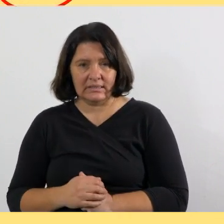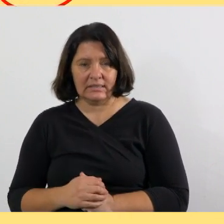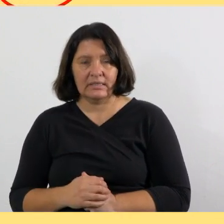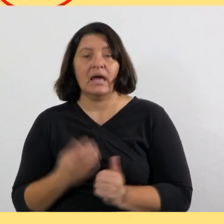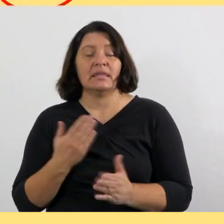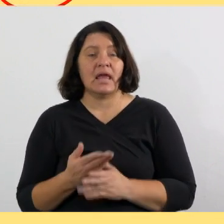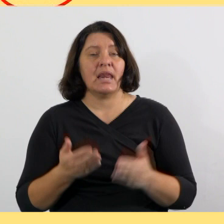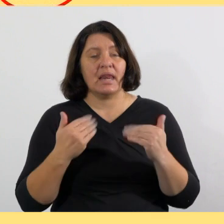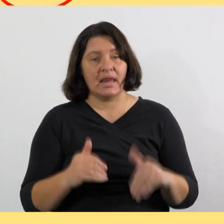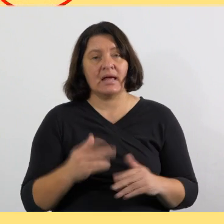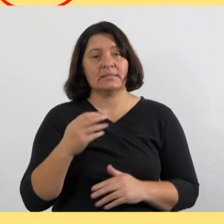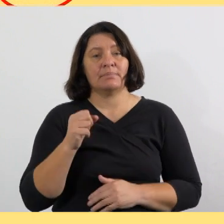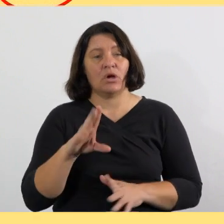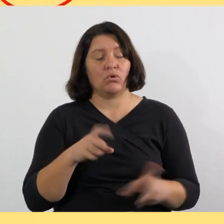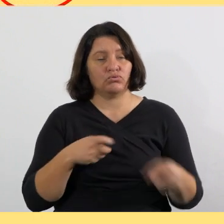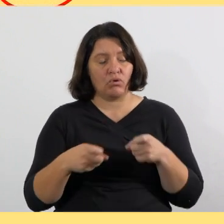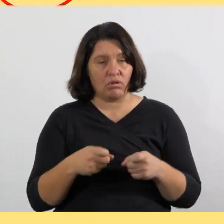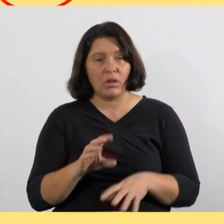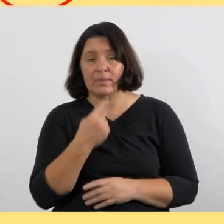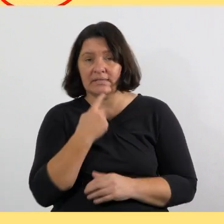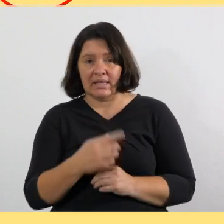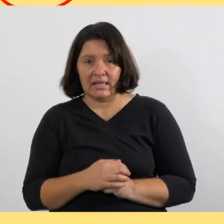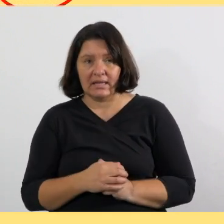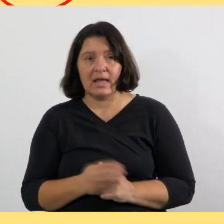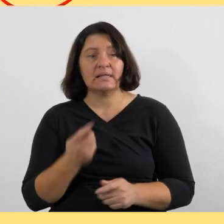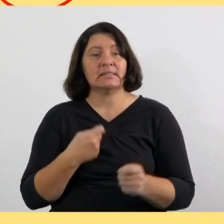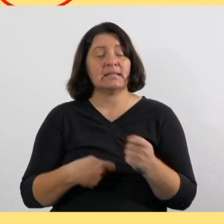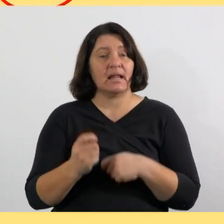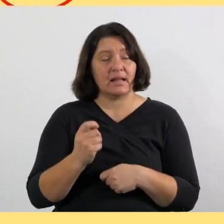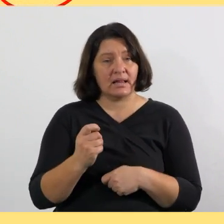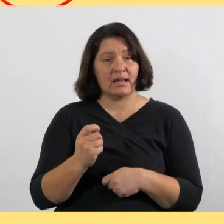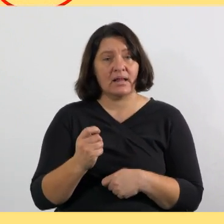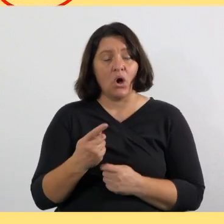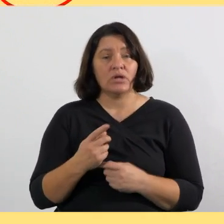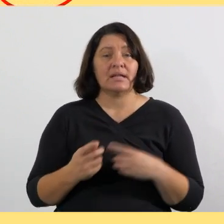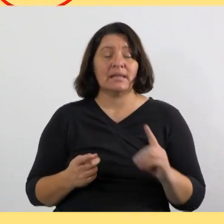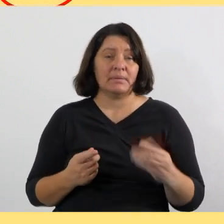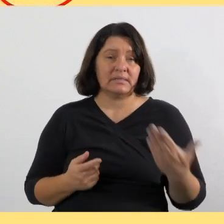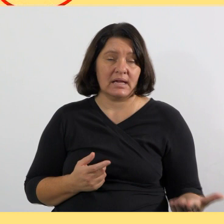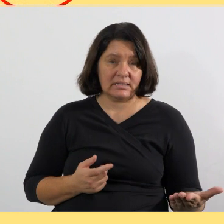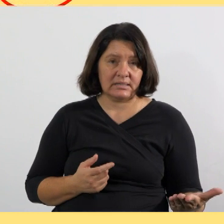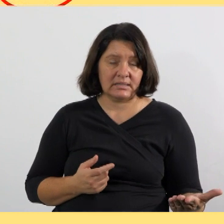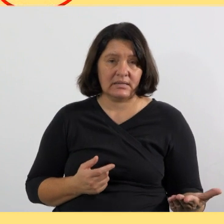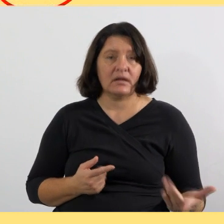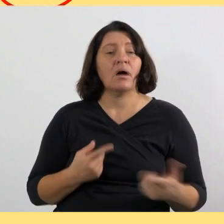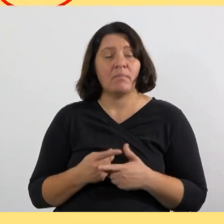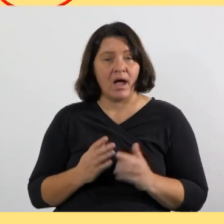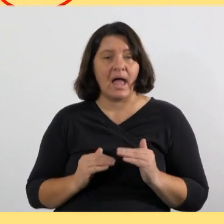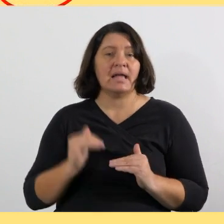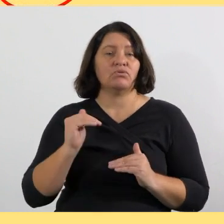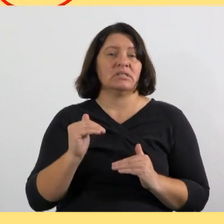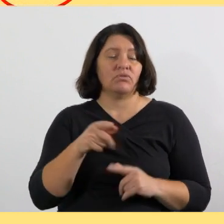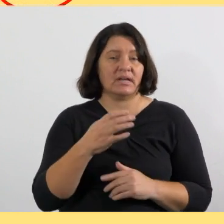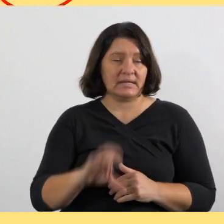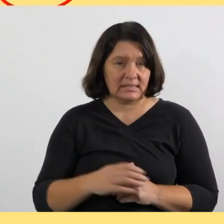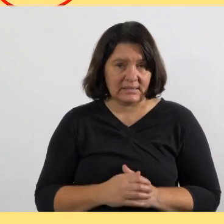22,720. I will then come to my debtors control, and I will say sales. On the debit side, my sales